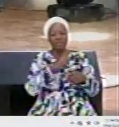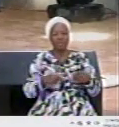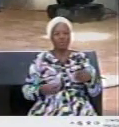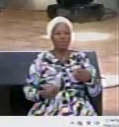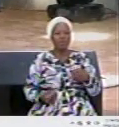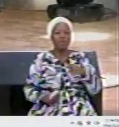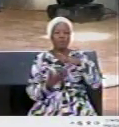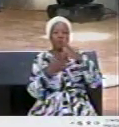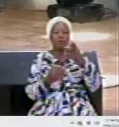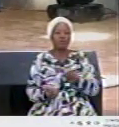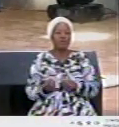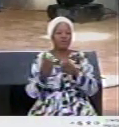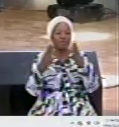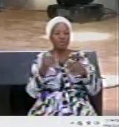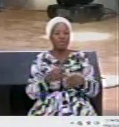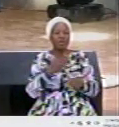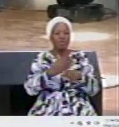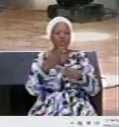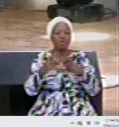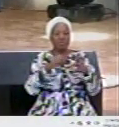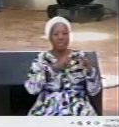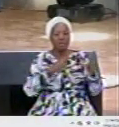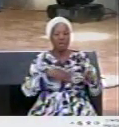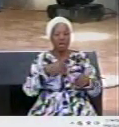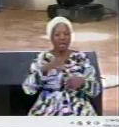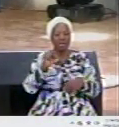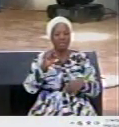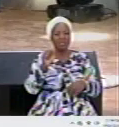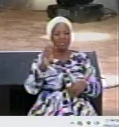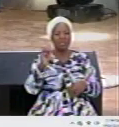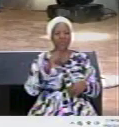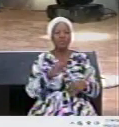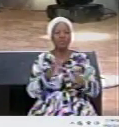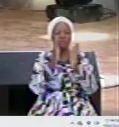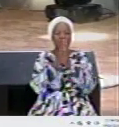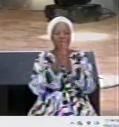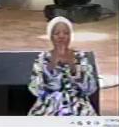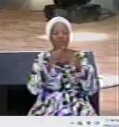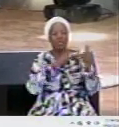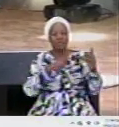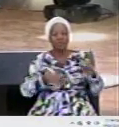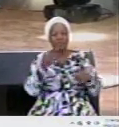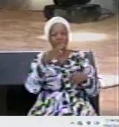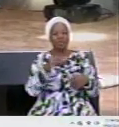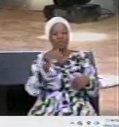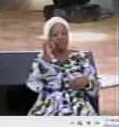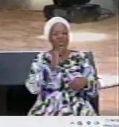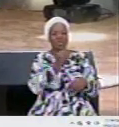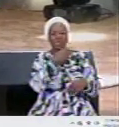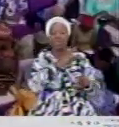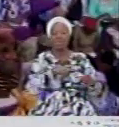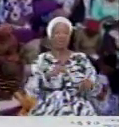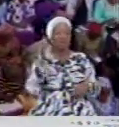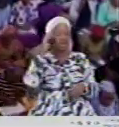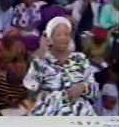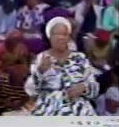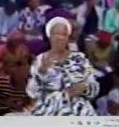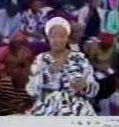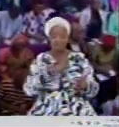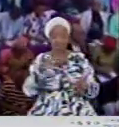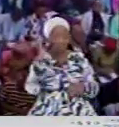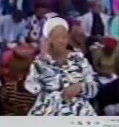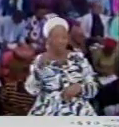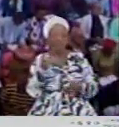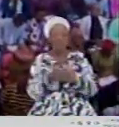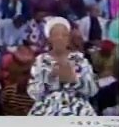cried unto the Lord for Israel, and the Lord heard him. The Lord will hear him.